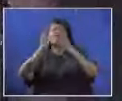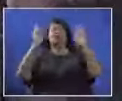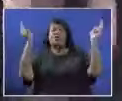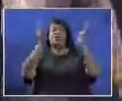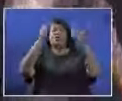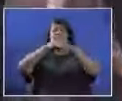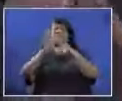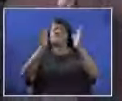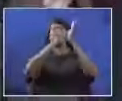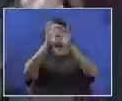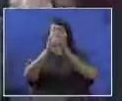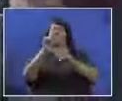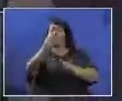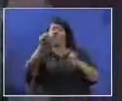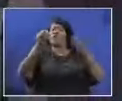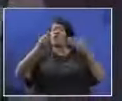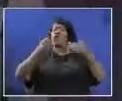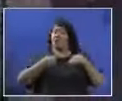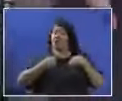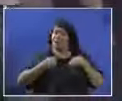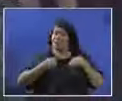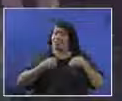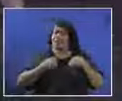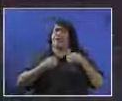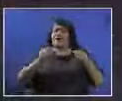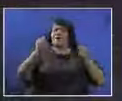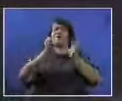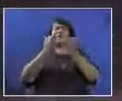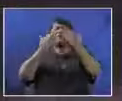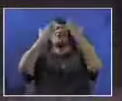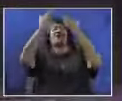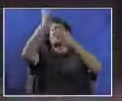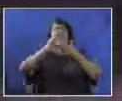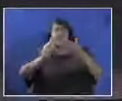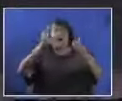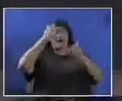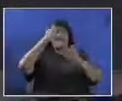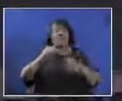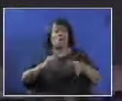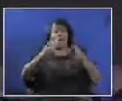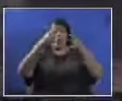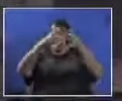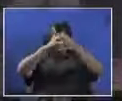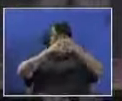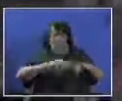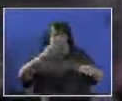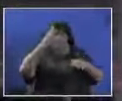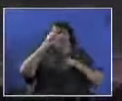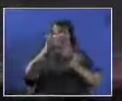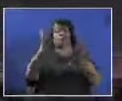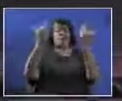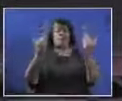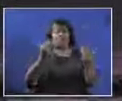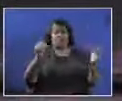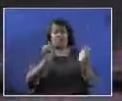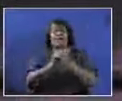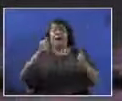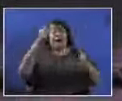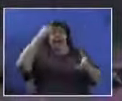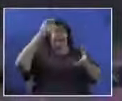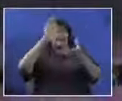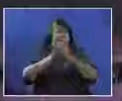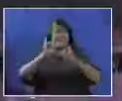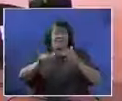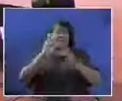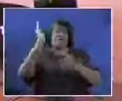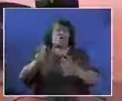in Jesus. Every step that I take is about to be with me. I can leap over walls. I can run through